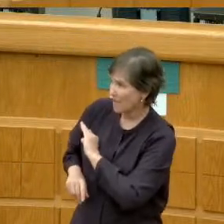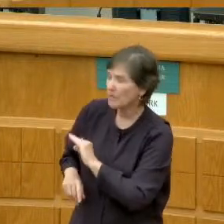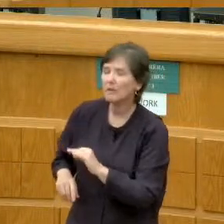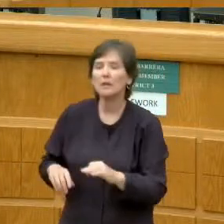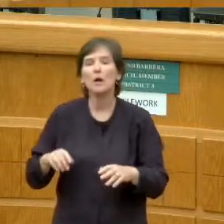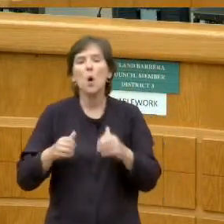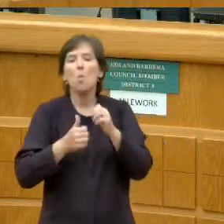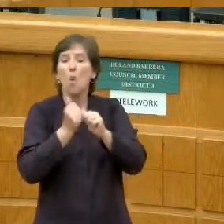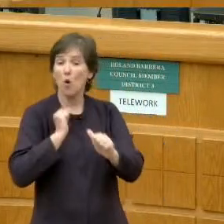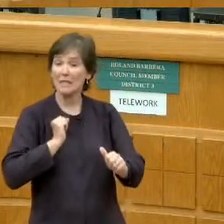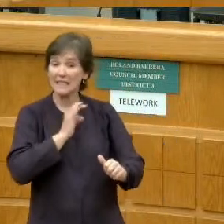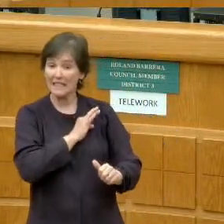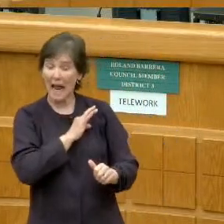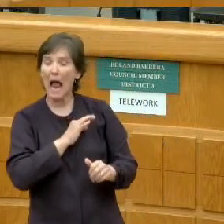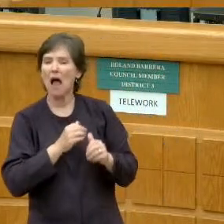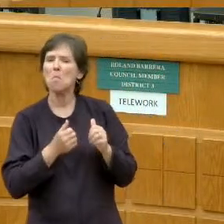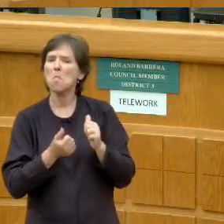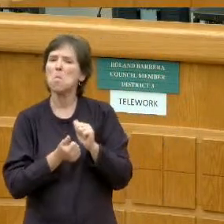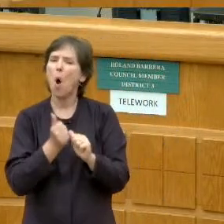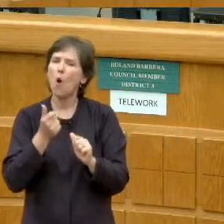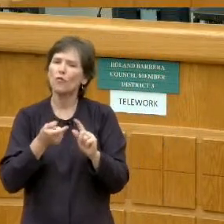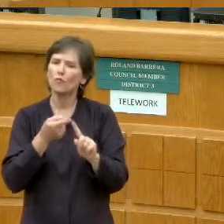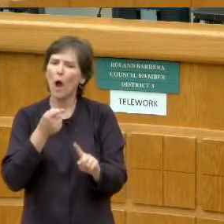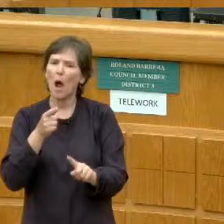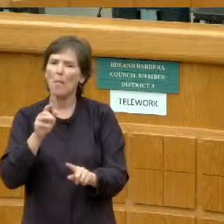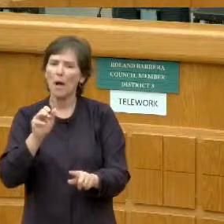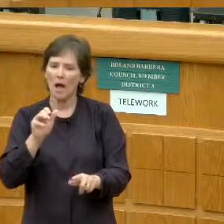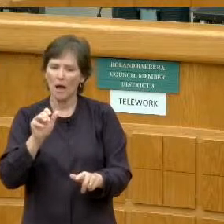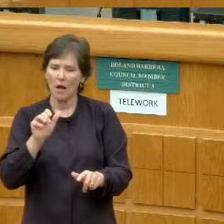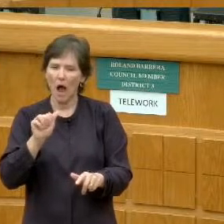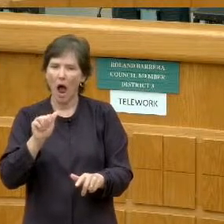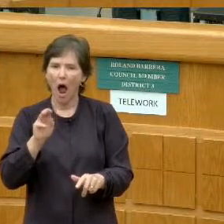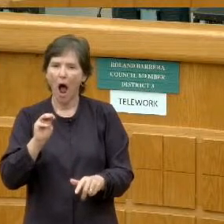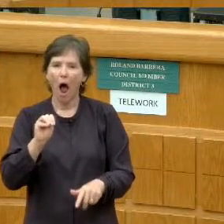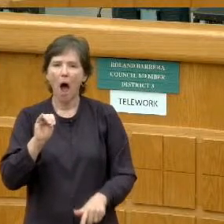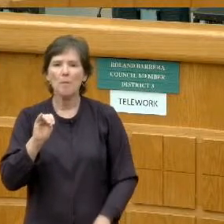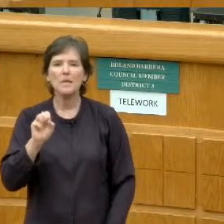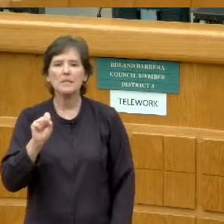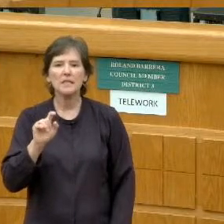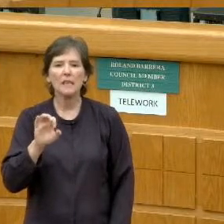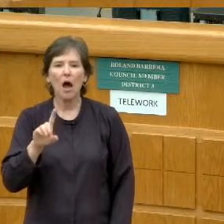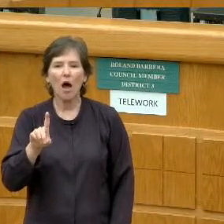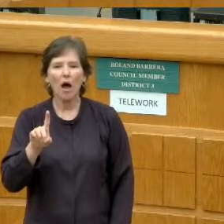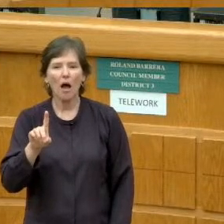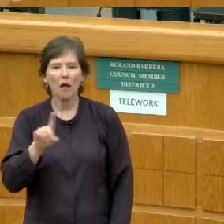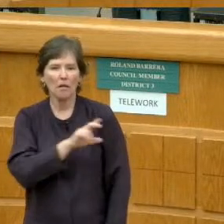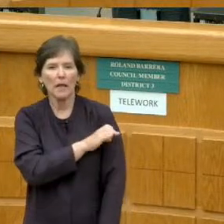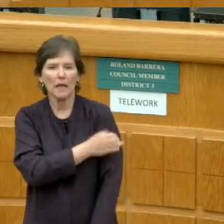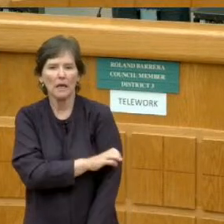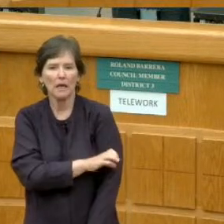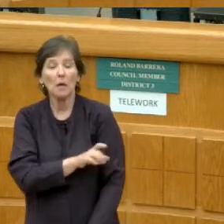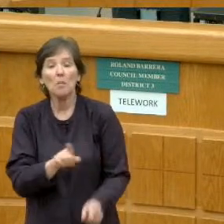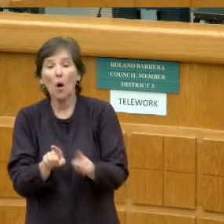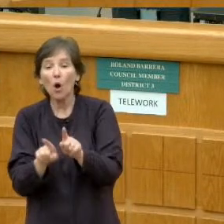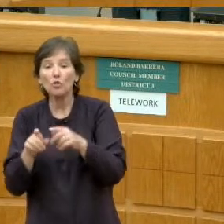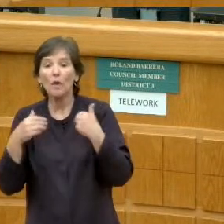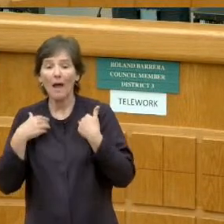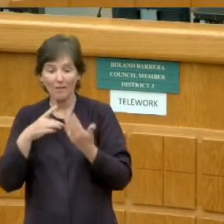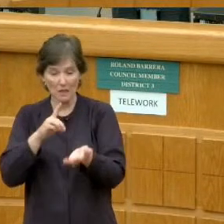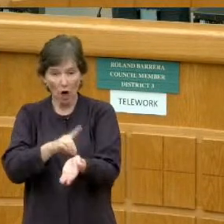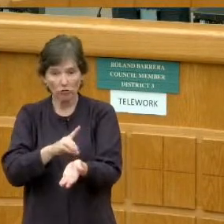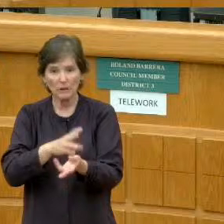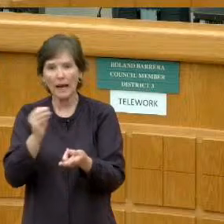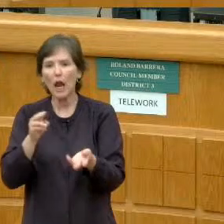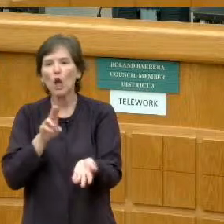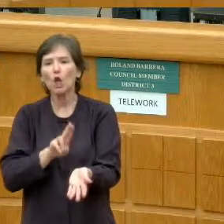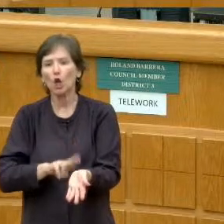So would the staffing is coming mainly from Amistad Clinic, from the medical side, but there's also